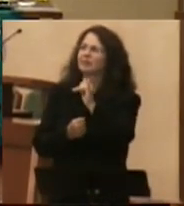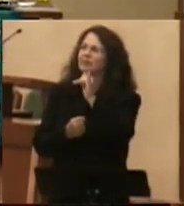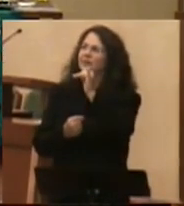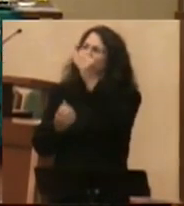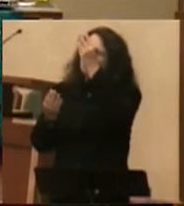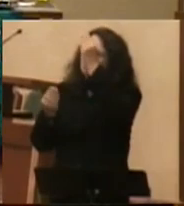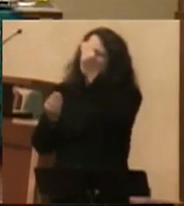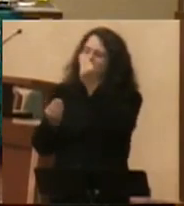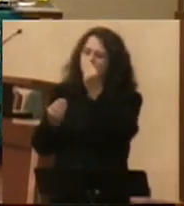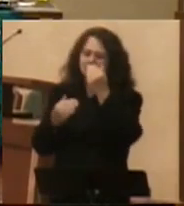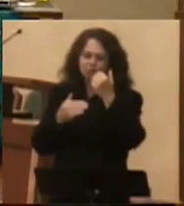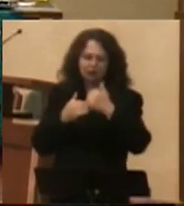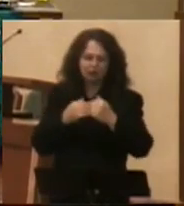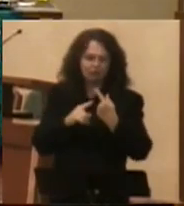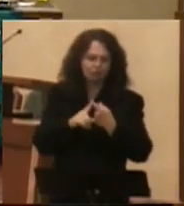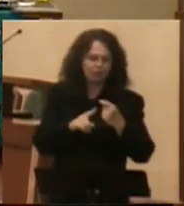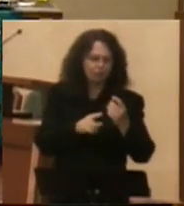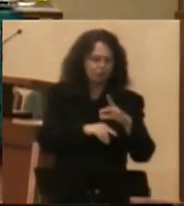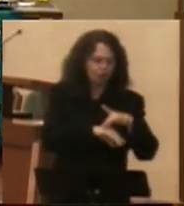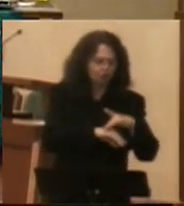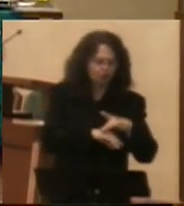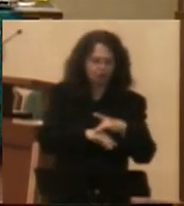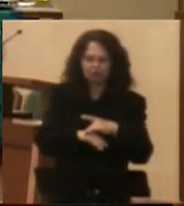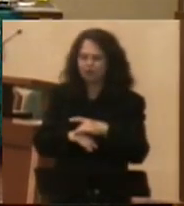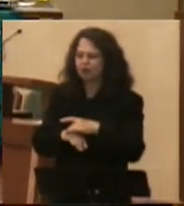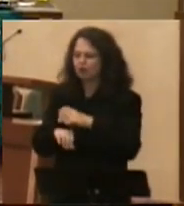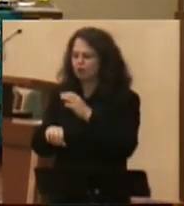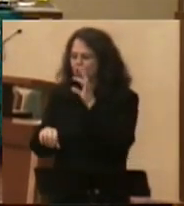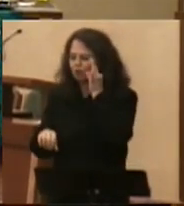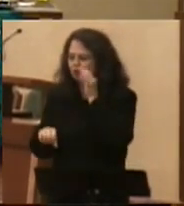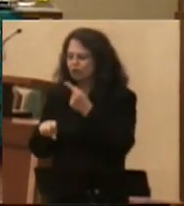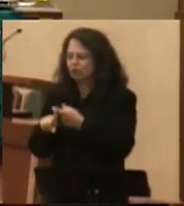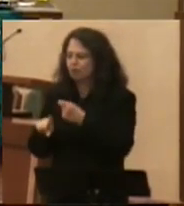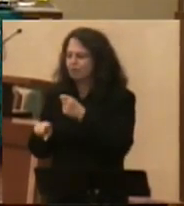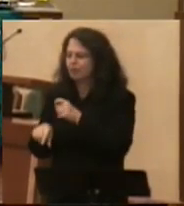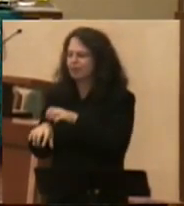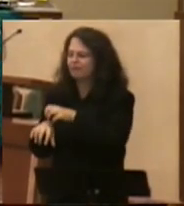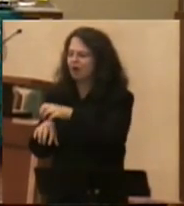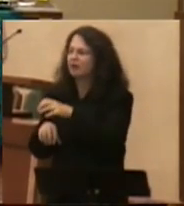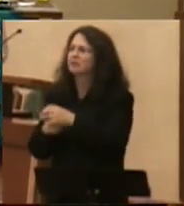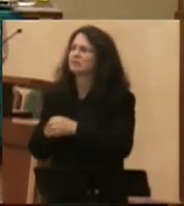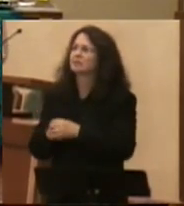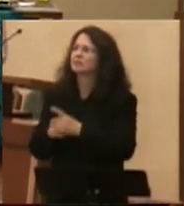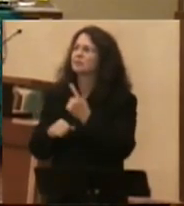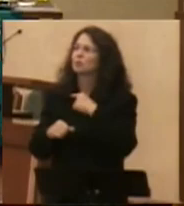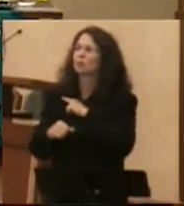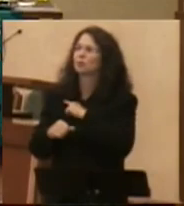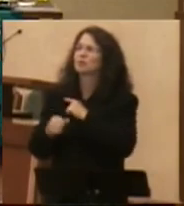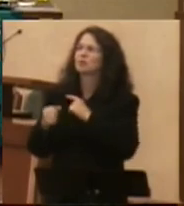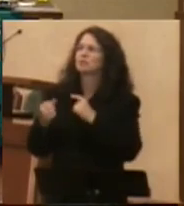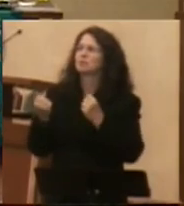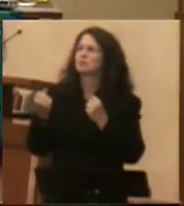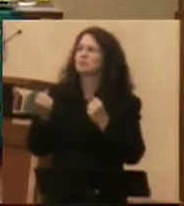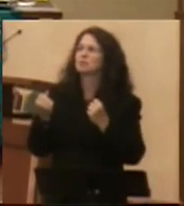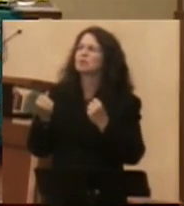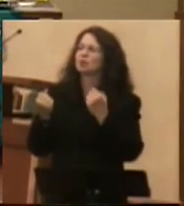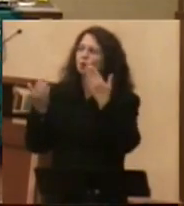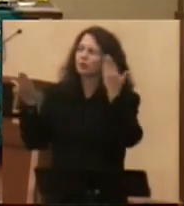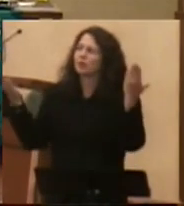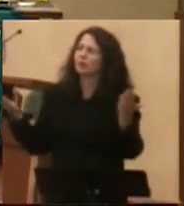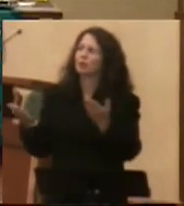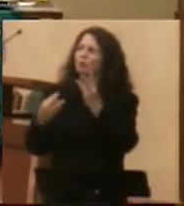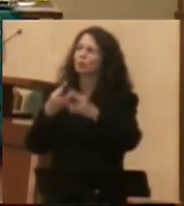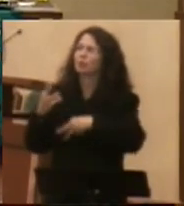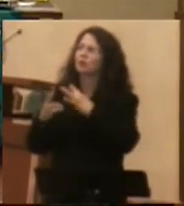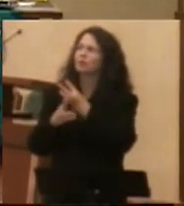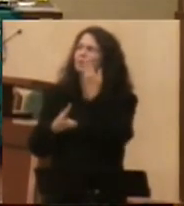forth bread from the earth and fruit from the vine. Nourish us with these gifts, that we might be for the world signs of your gracious presence. In